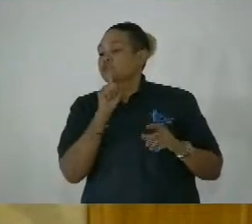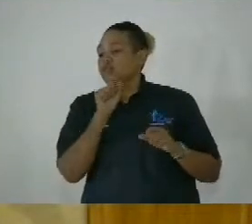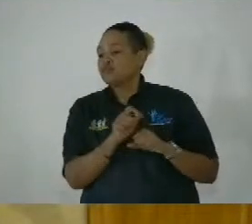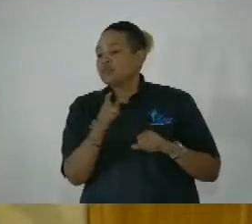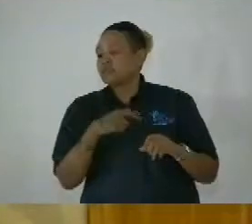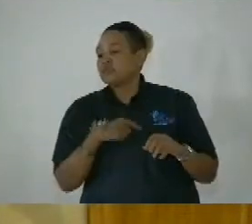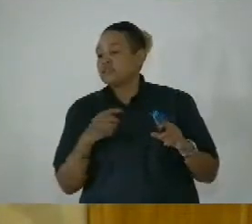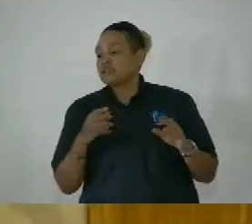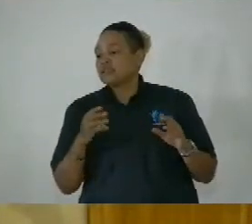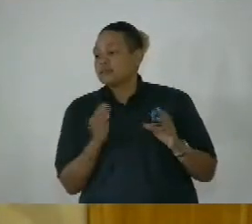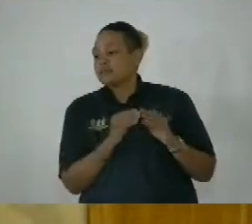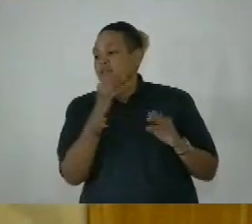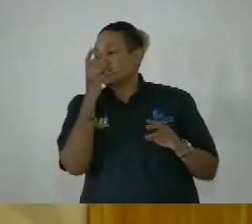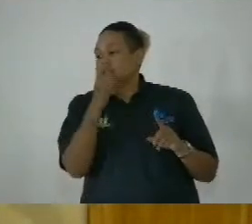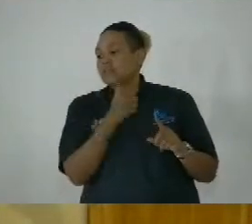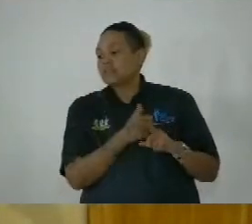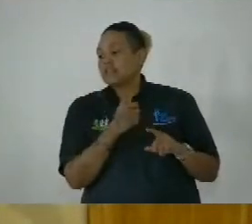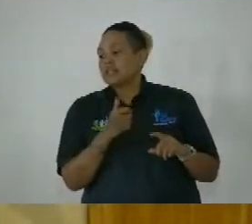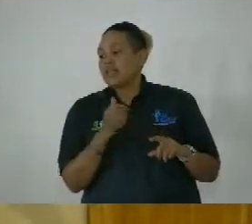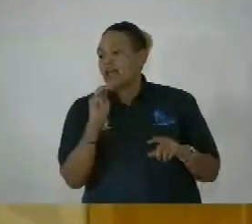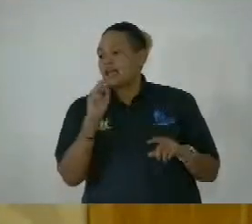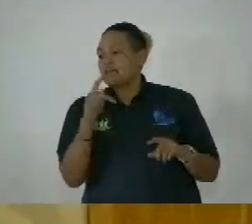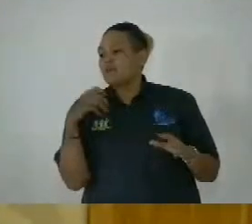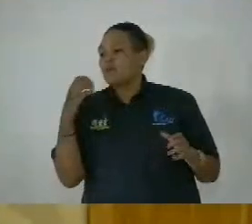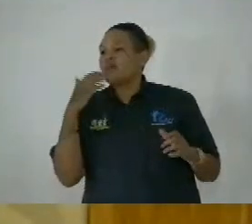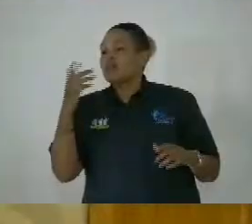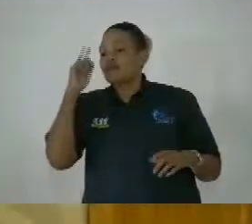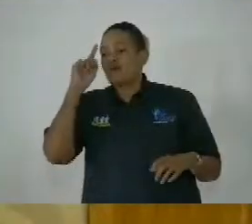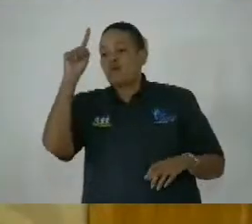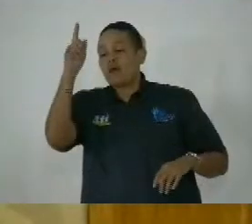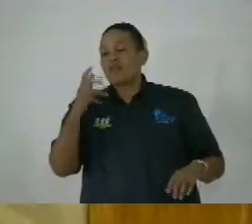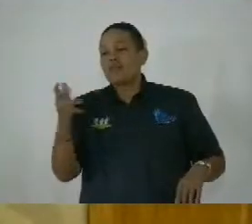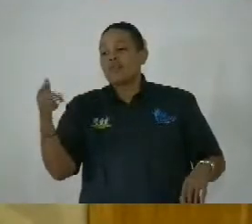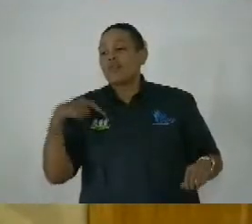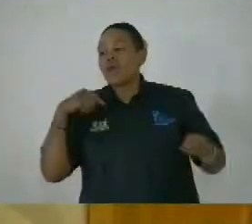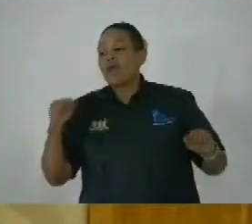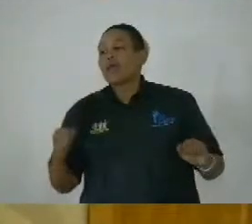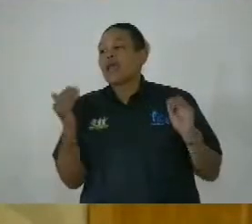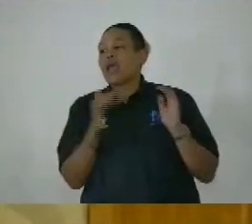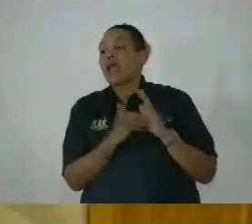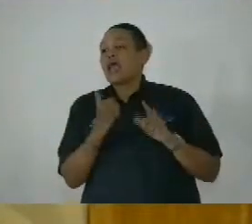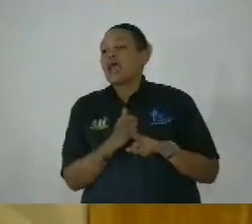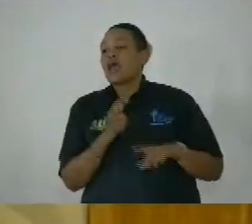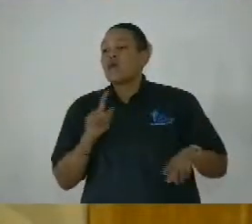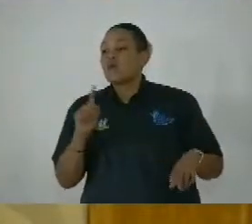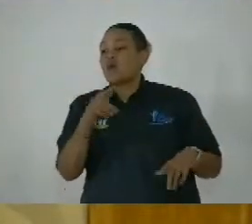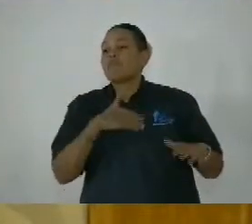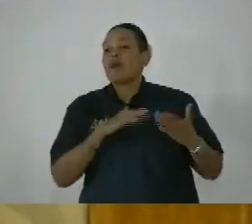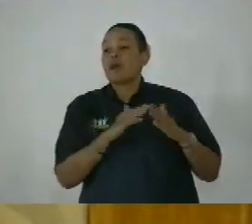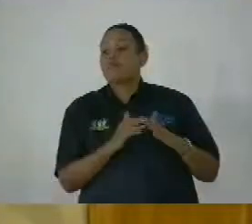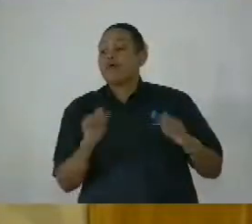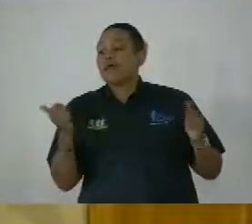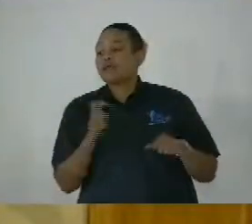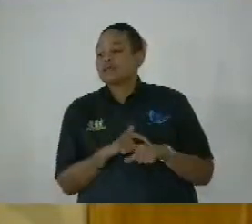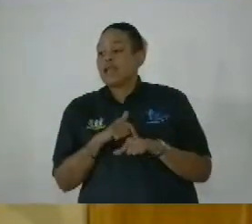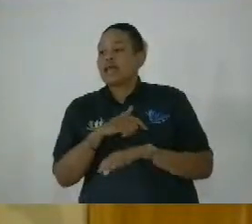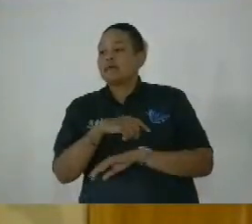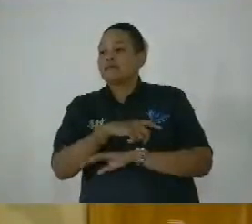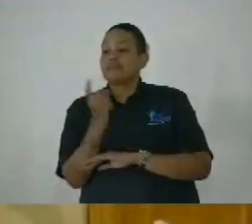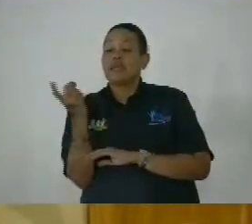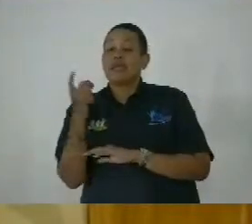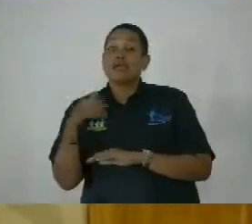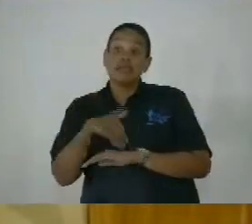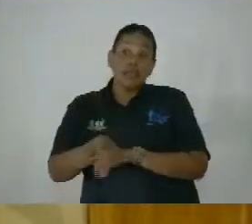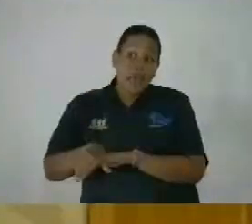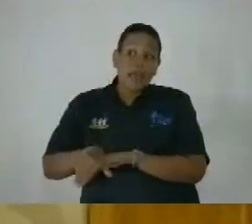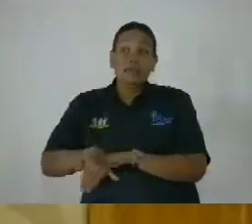meeting there Wednesday evening. MP, I want to thank you for one thing. I can once again walk my community any time of the day. Go out at night, come in